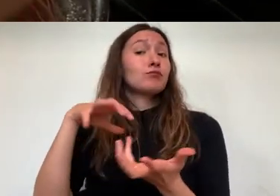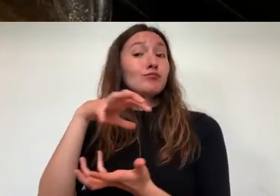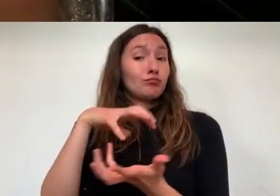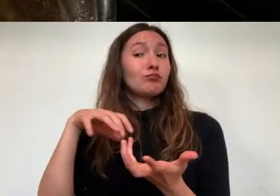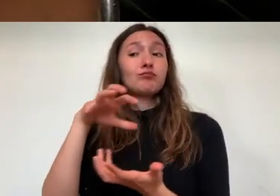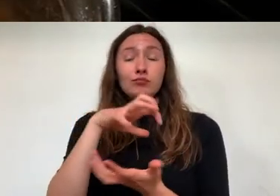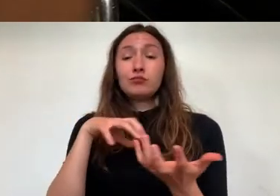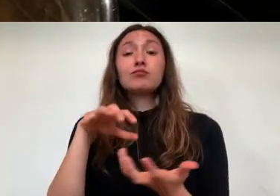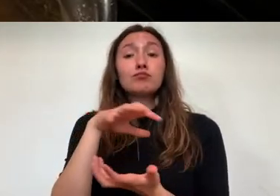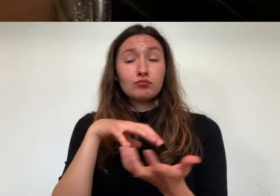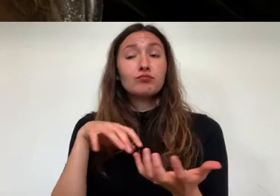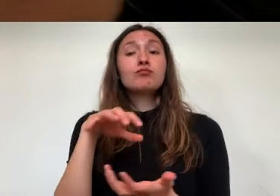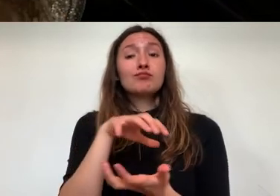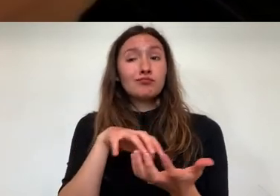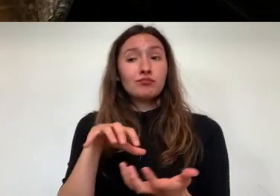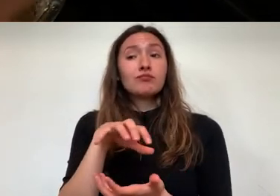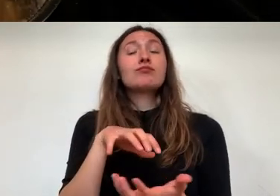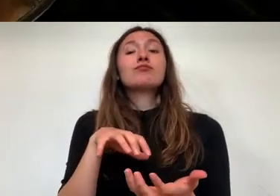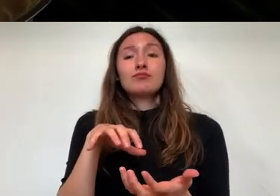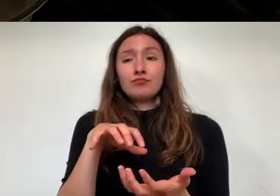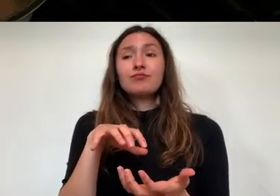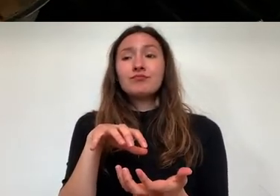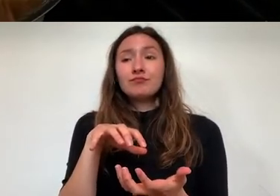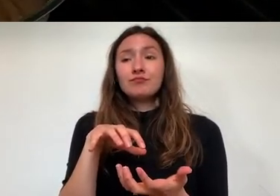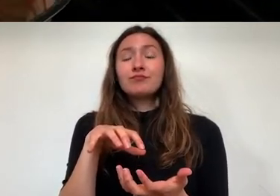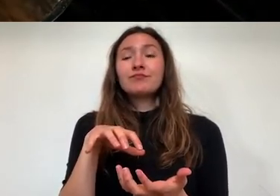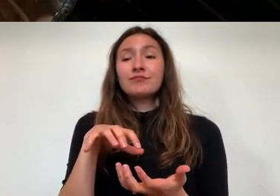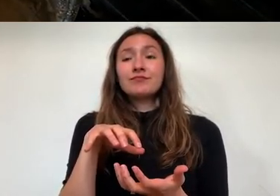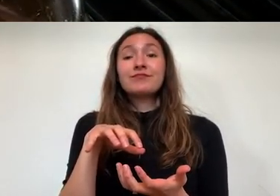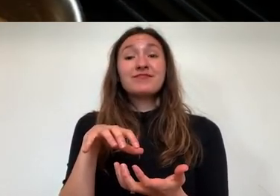once you start mixing them together, I'm gonna turn down my heat some,